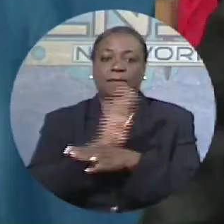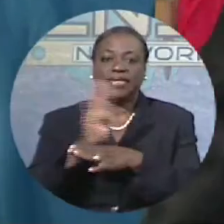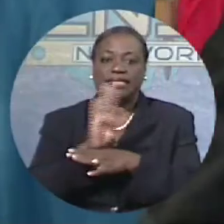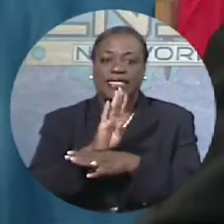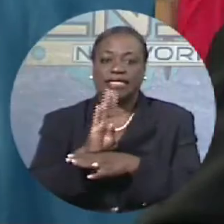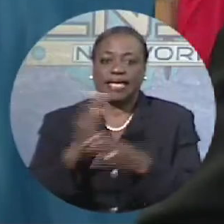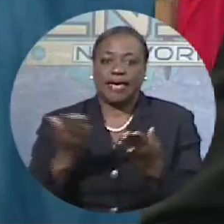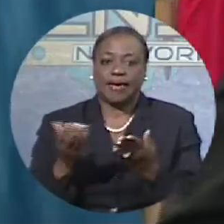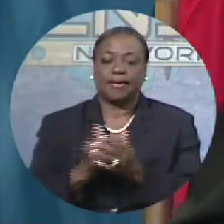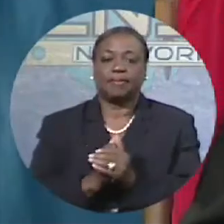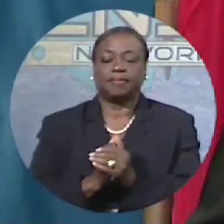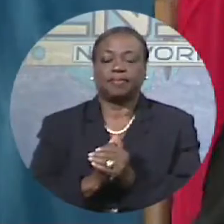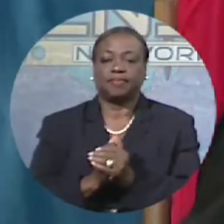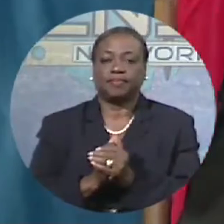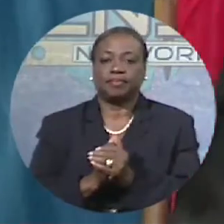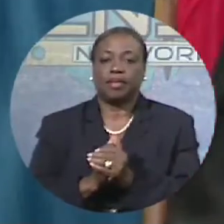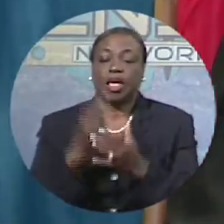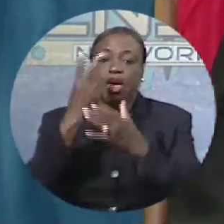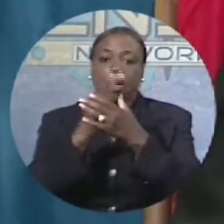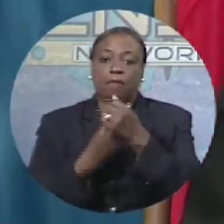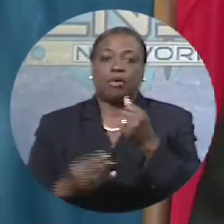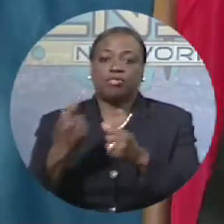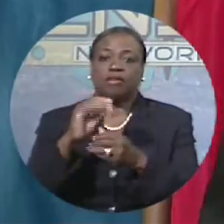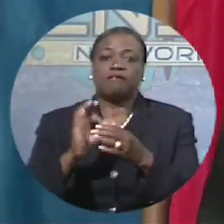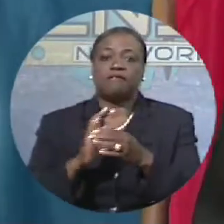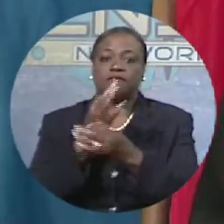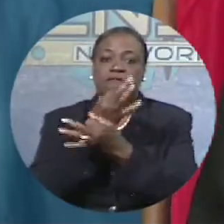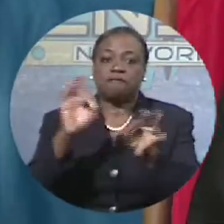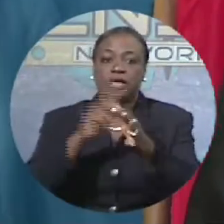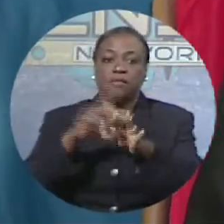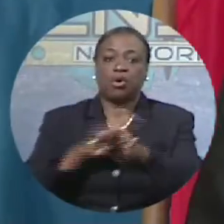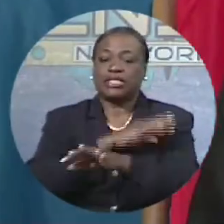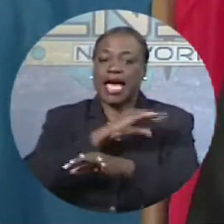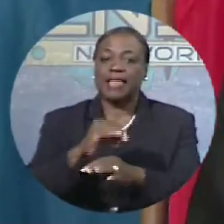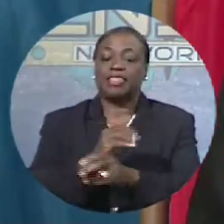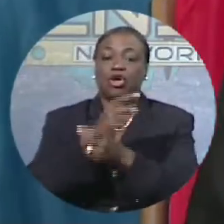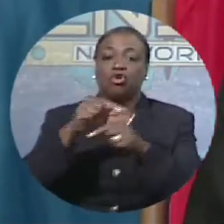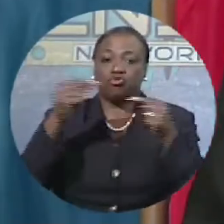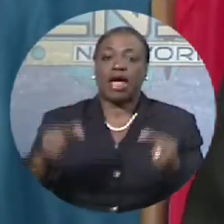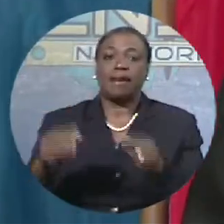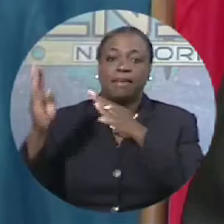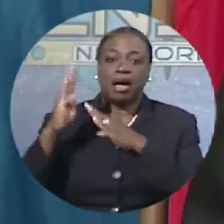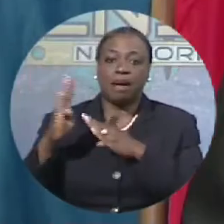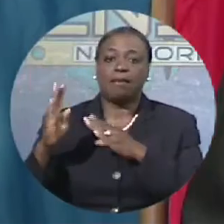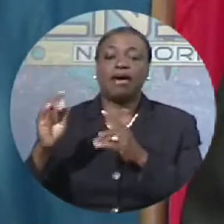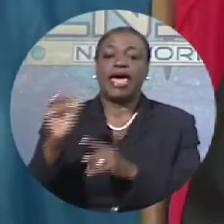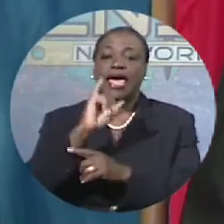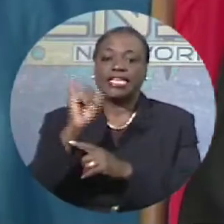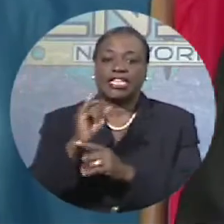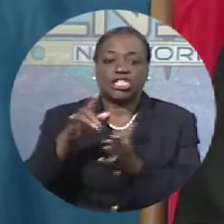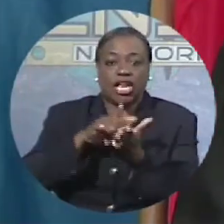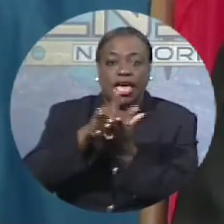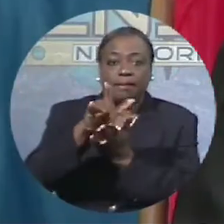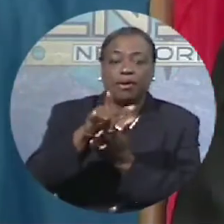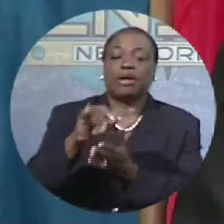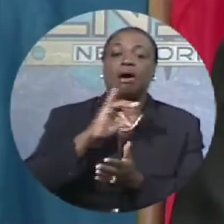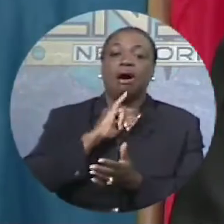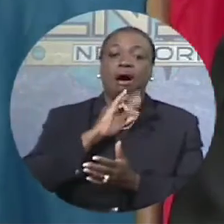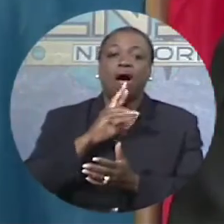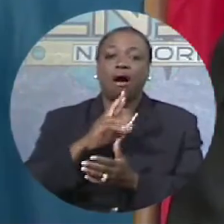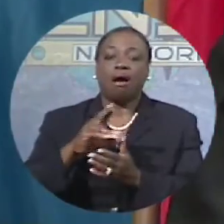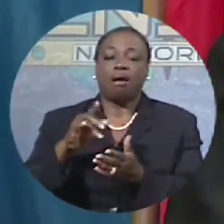spoken. Both the Freeport Container Port and the Grand Bahama International Airport are integral parts